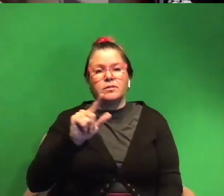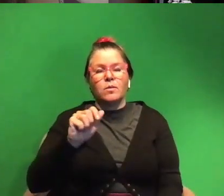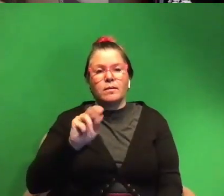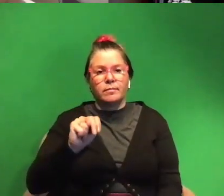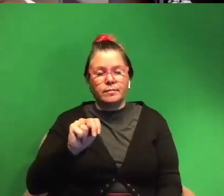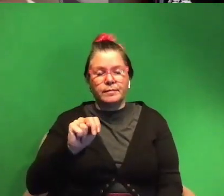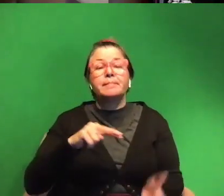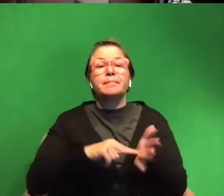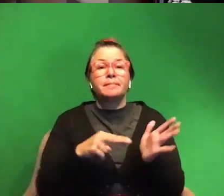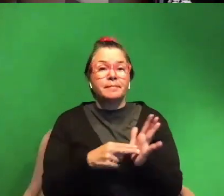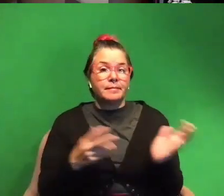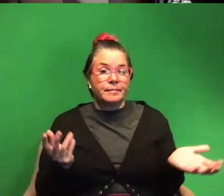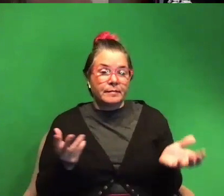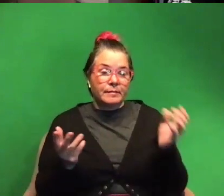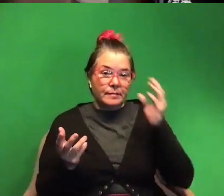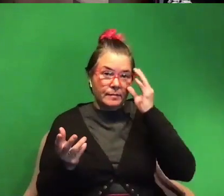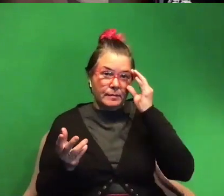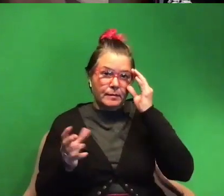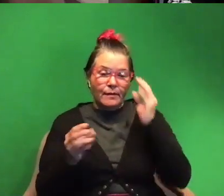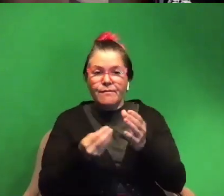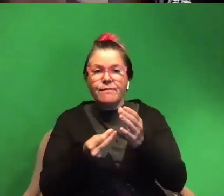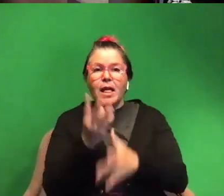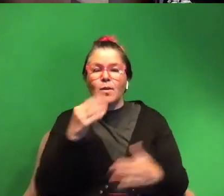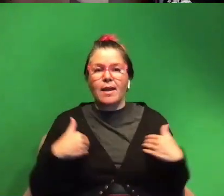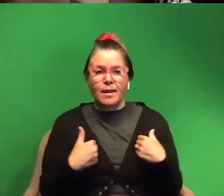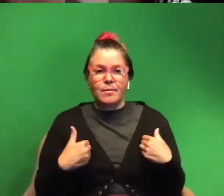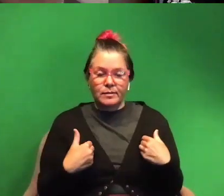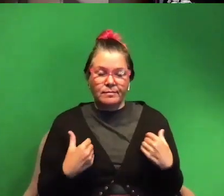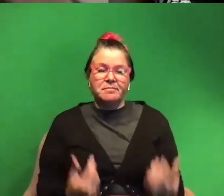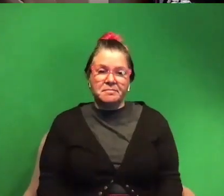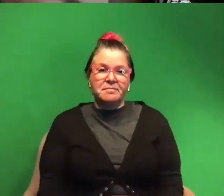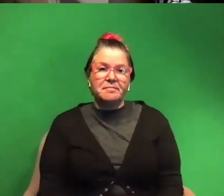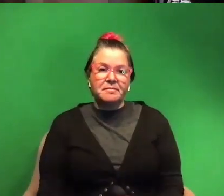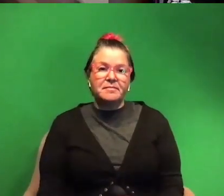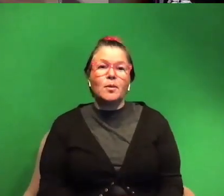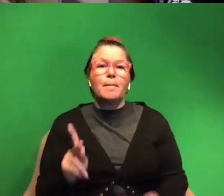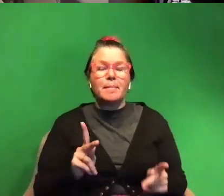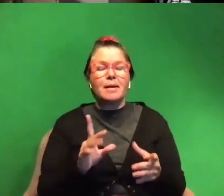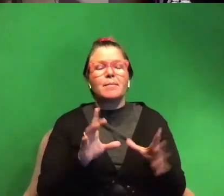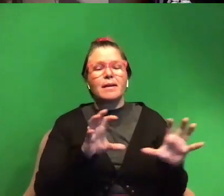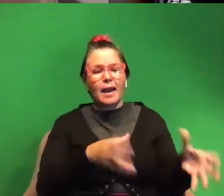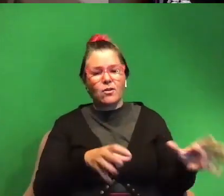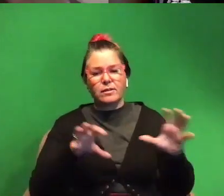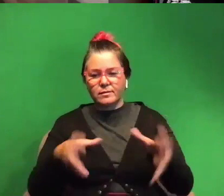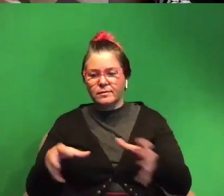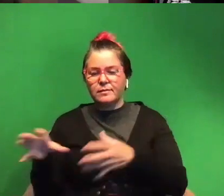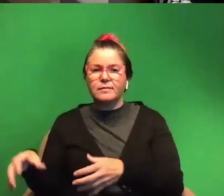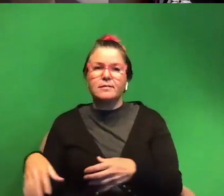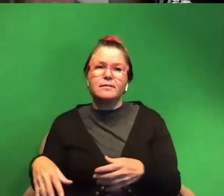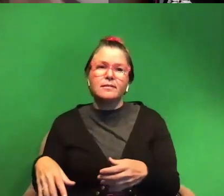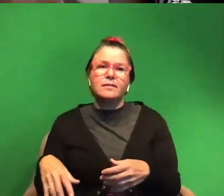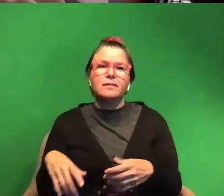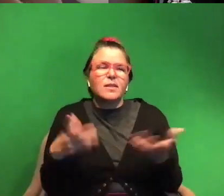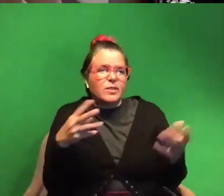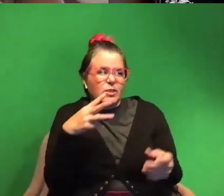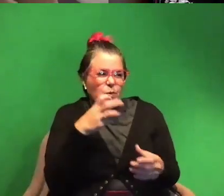which means flower animals. So when people were sort of categorizing things, like they were like, there's this